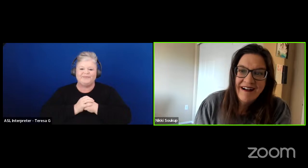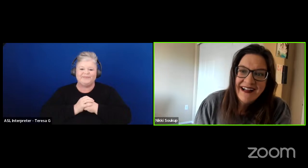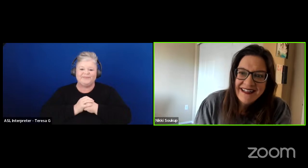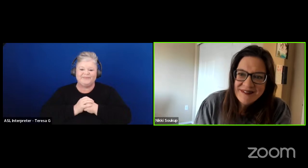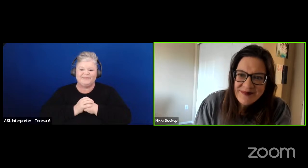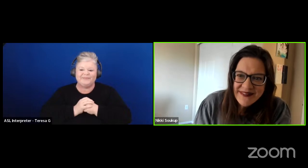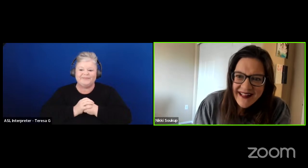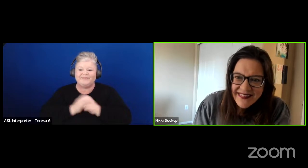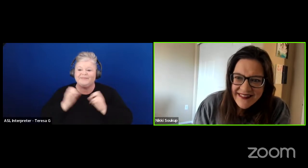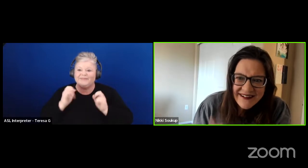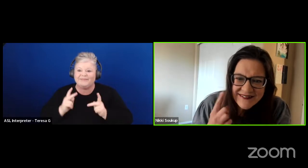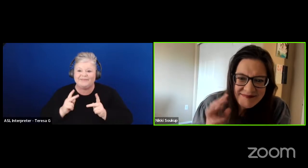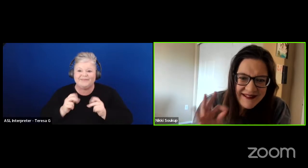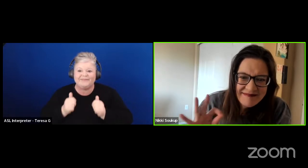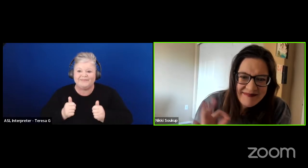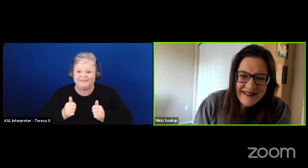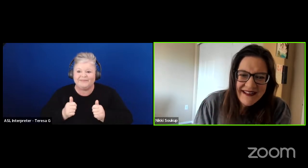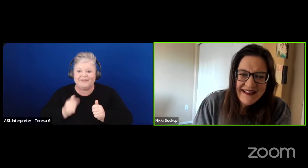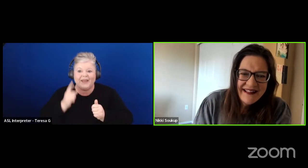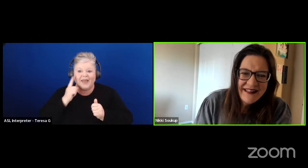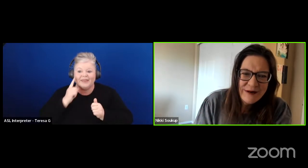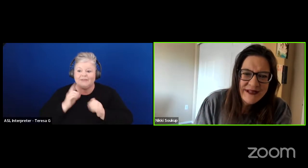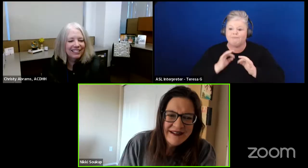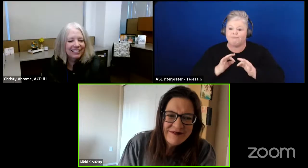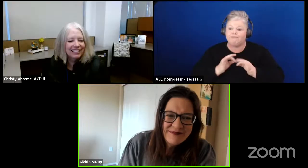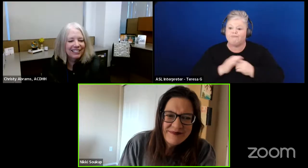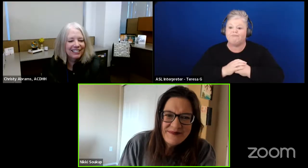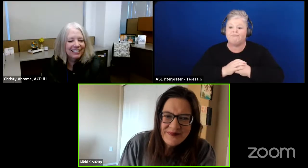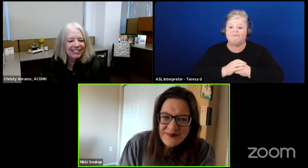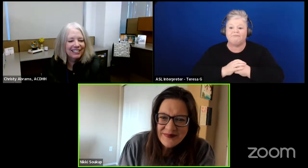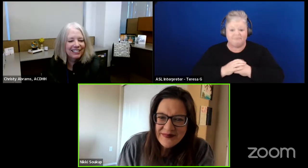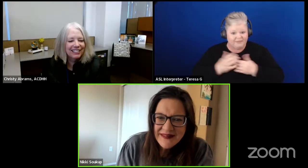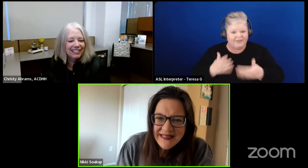All right, I think that'll be it.